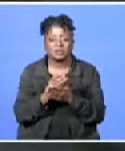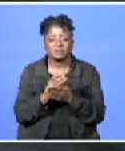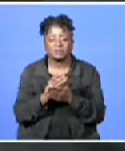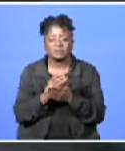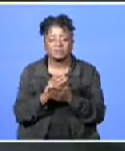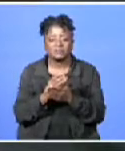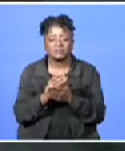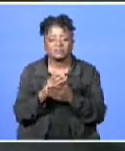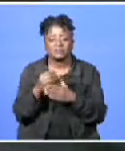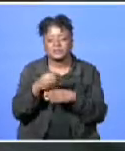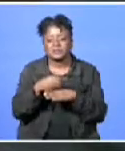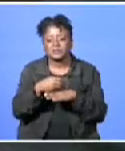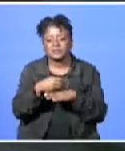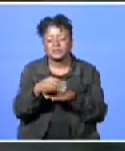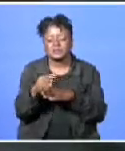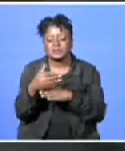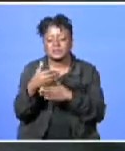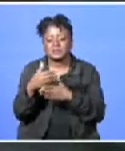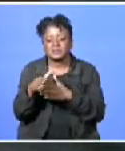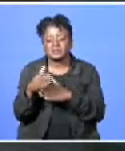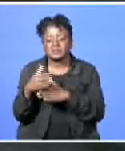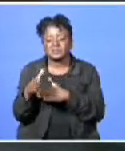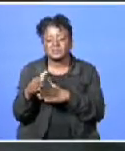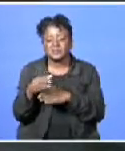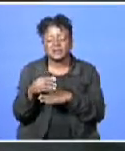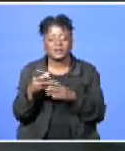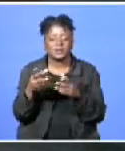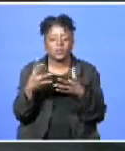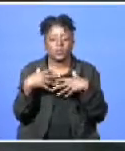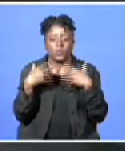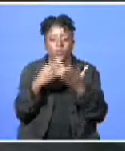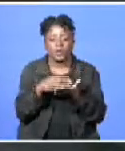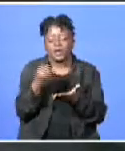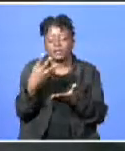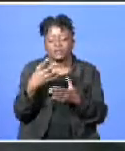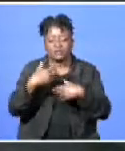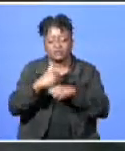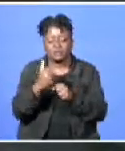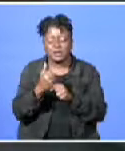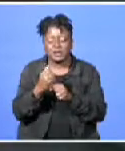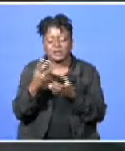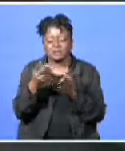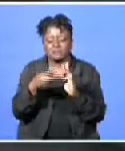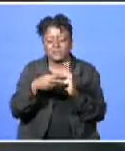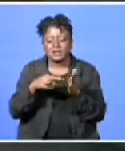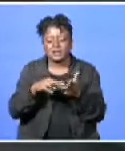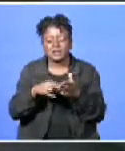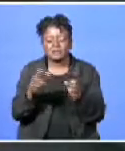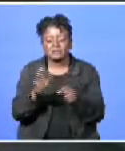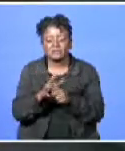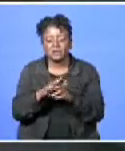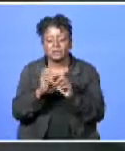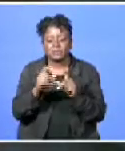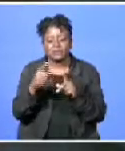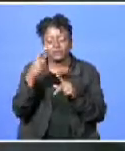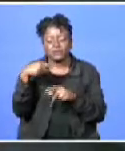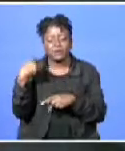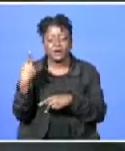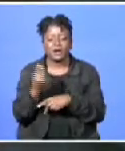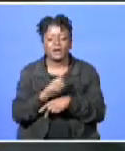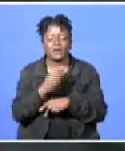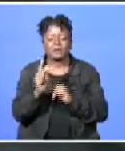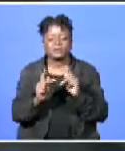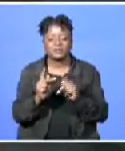for our people. And I am trusting that if these laws and these recommendations are implemented, that the 51% will